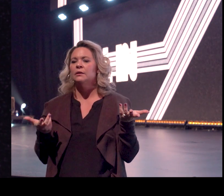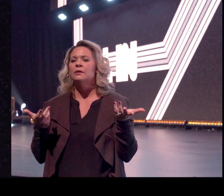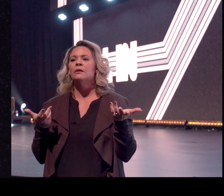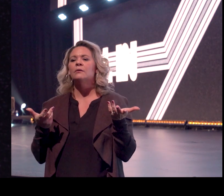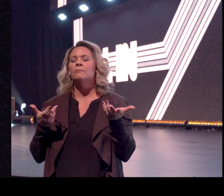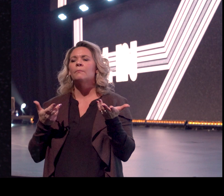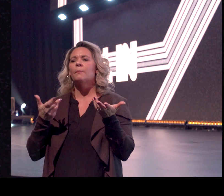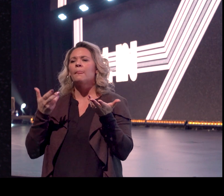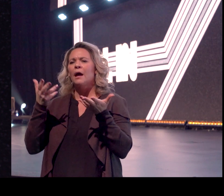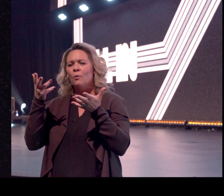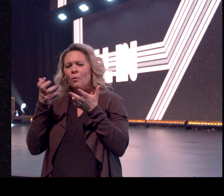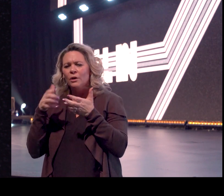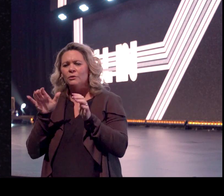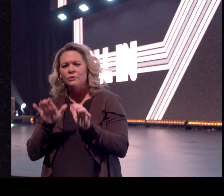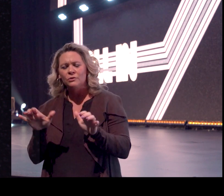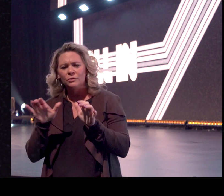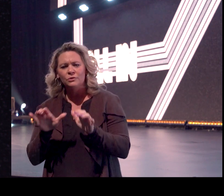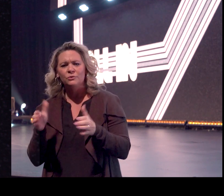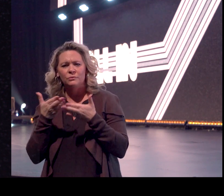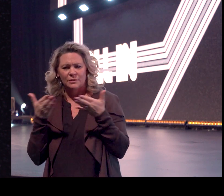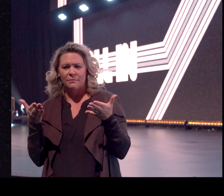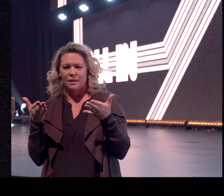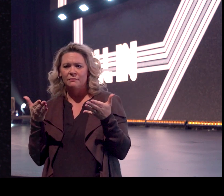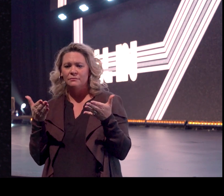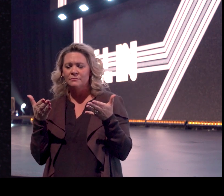it, and for you to wake up.